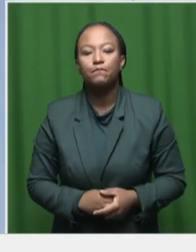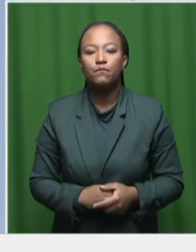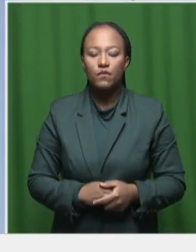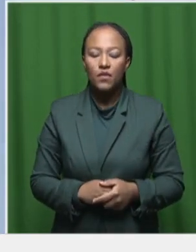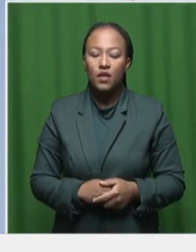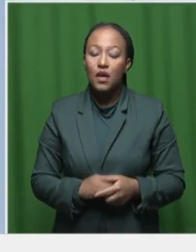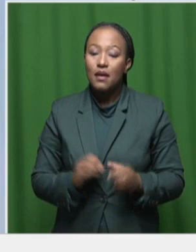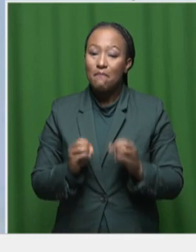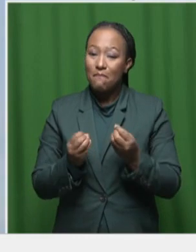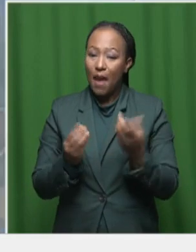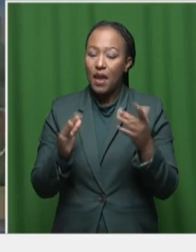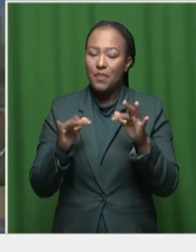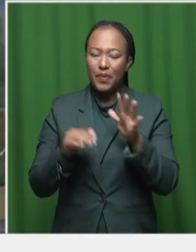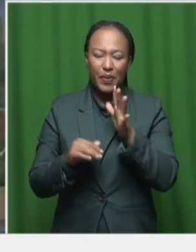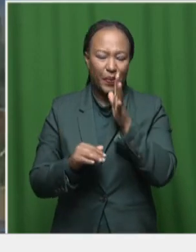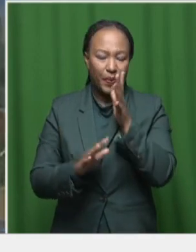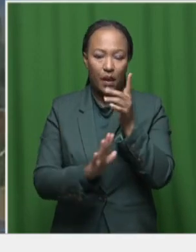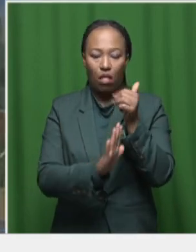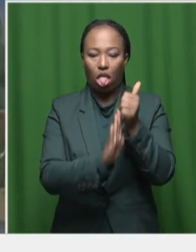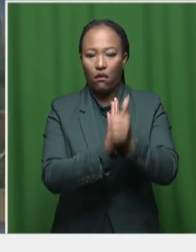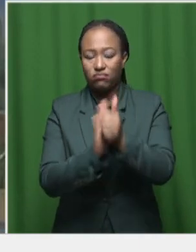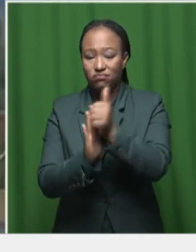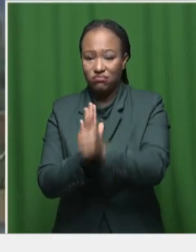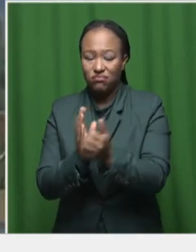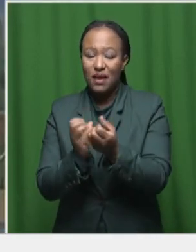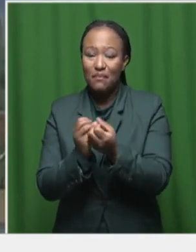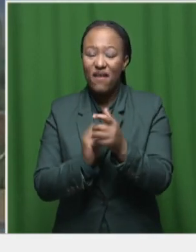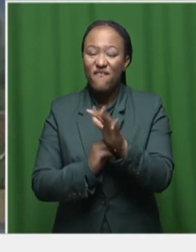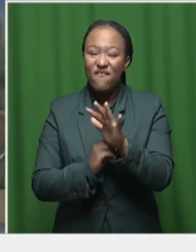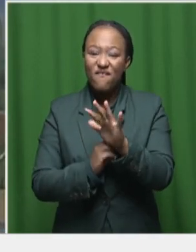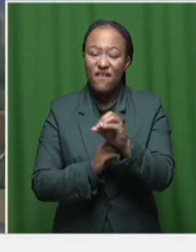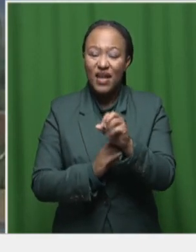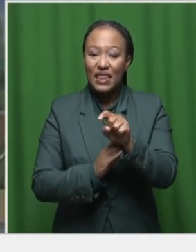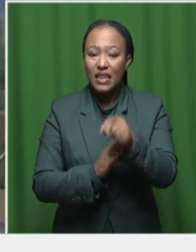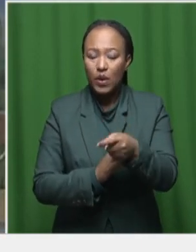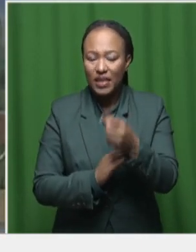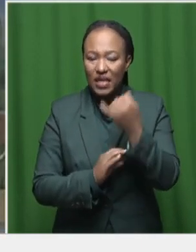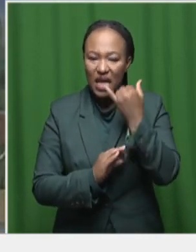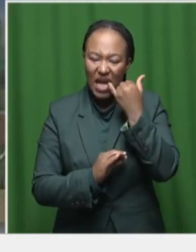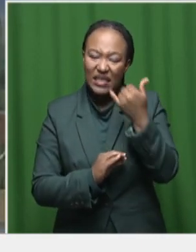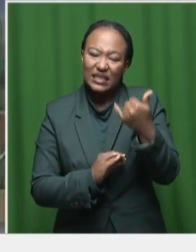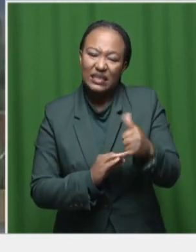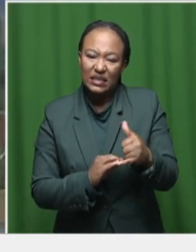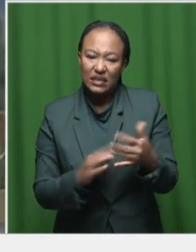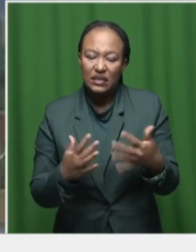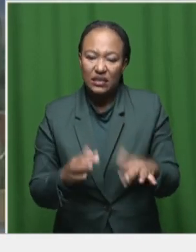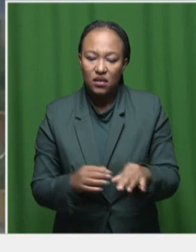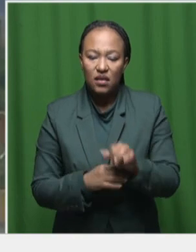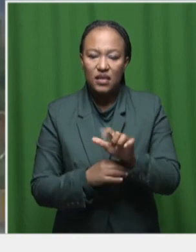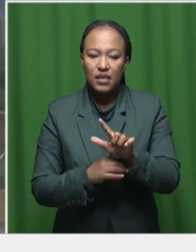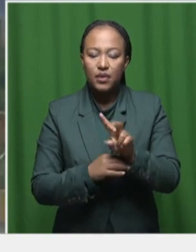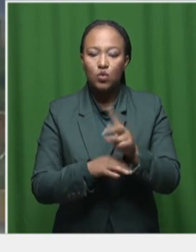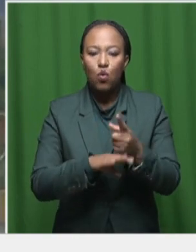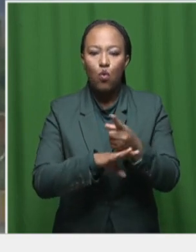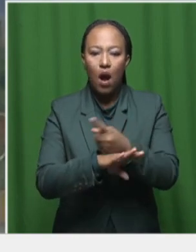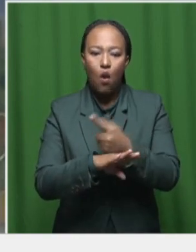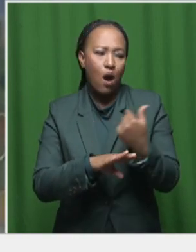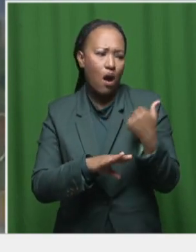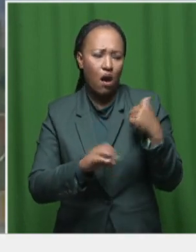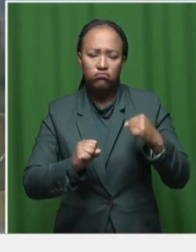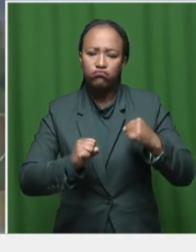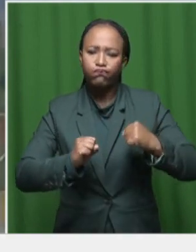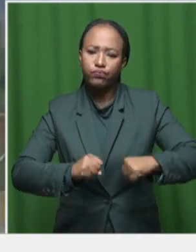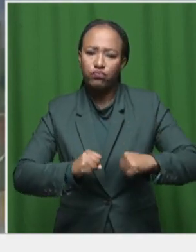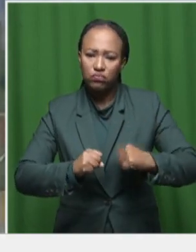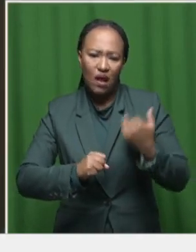killed and over 4,500 injured. And an extension by 72 hours of a ceasefire agreed last